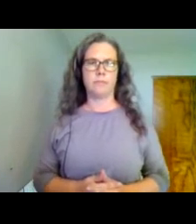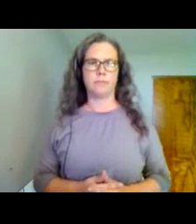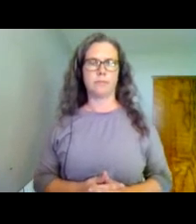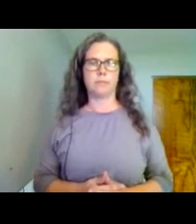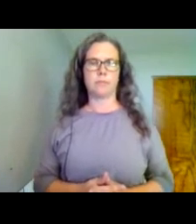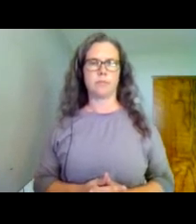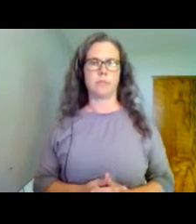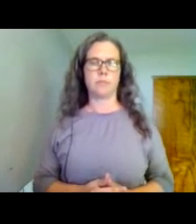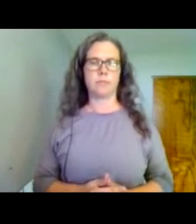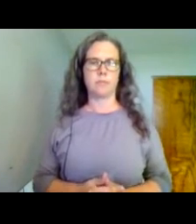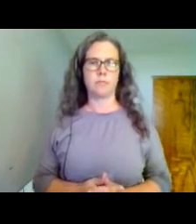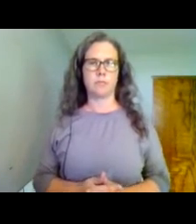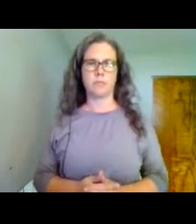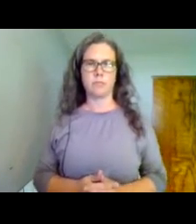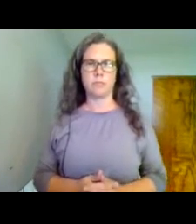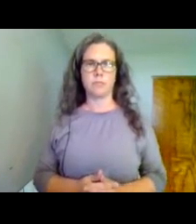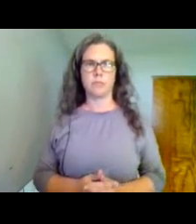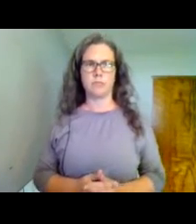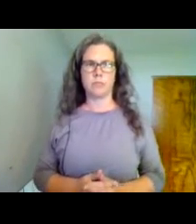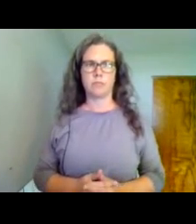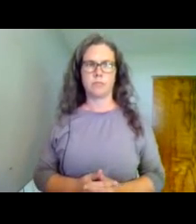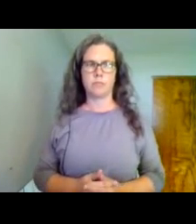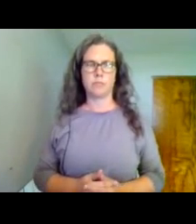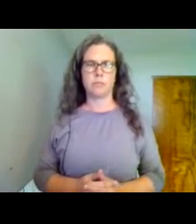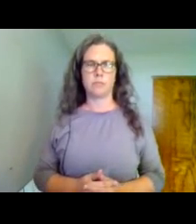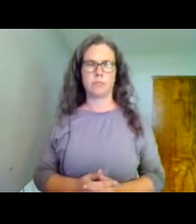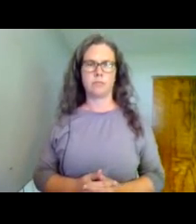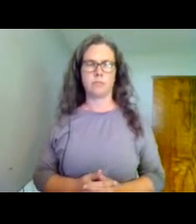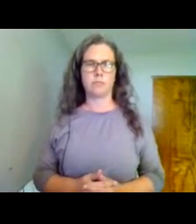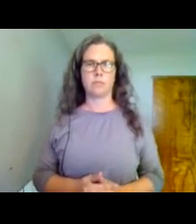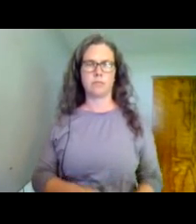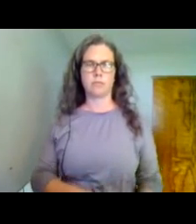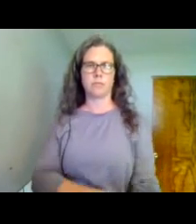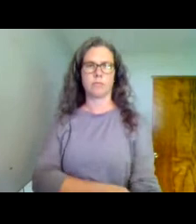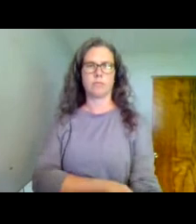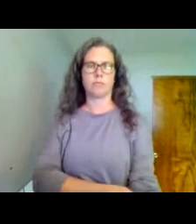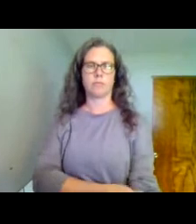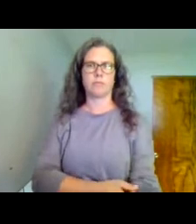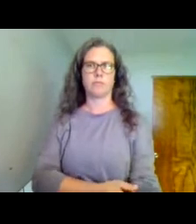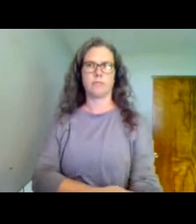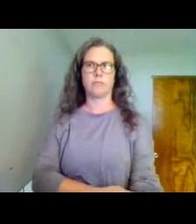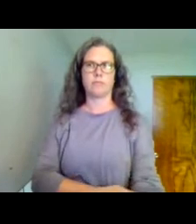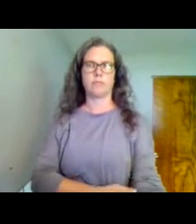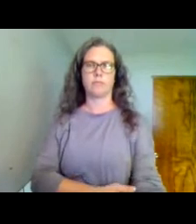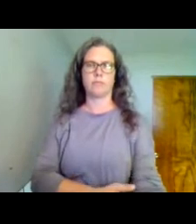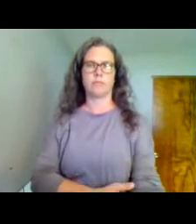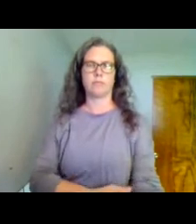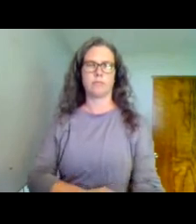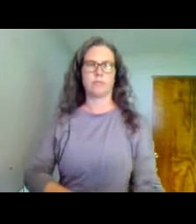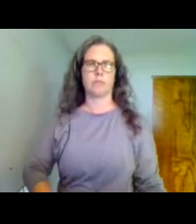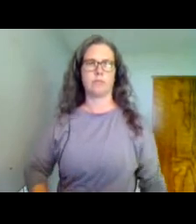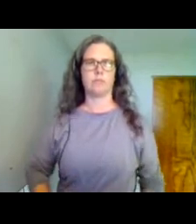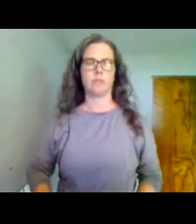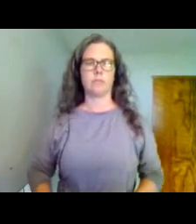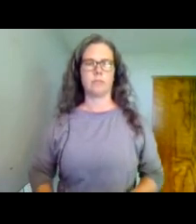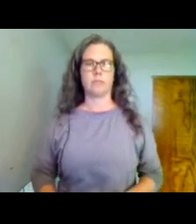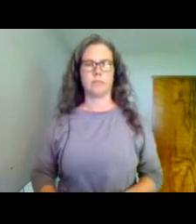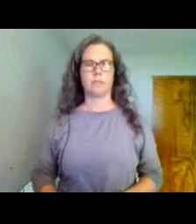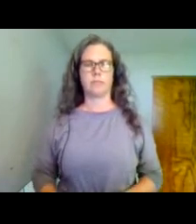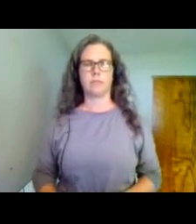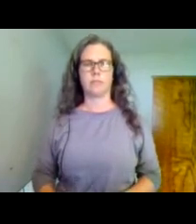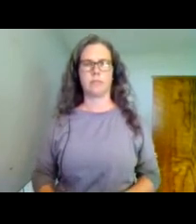over time. So you don't have a big pile of junk to haul off the site. Typically at that point,